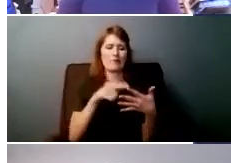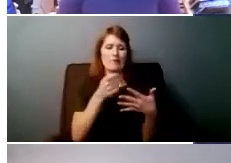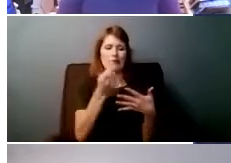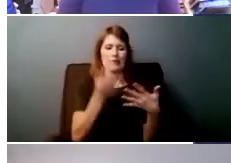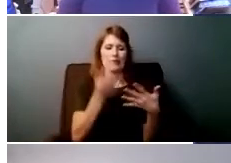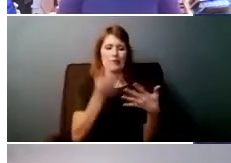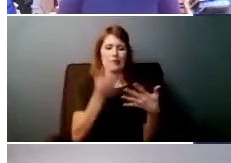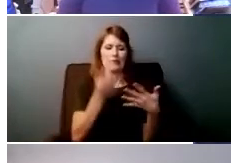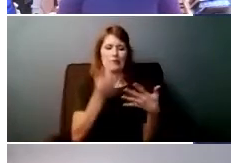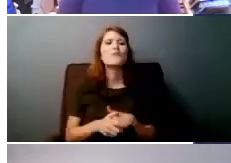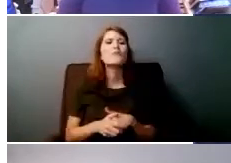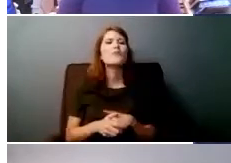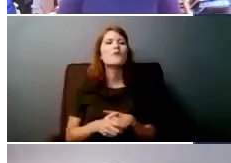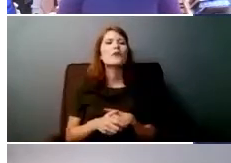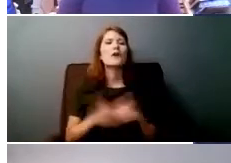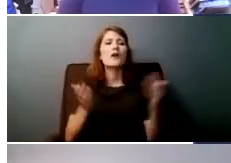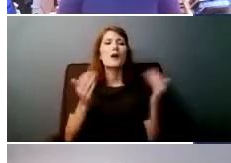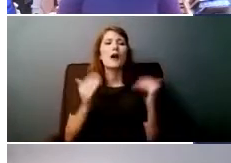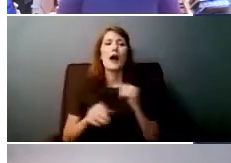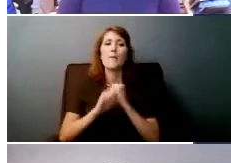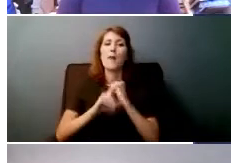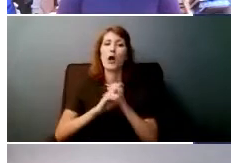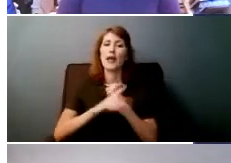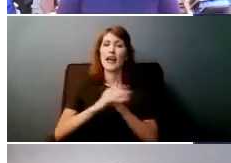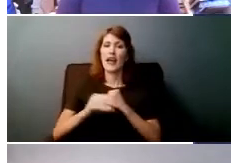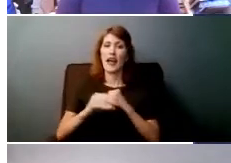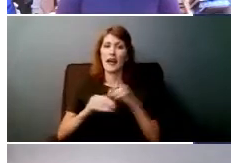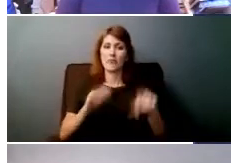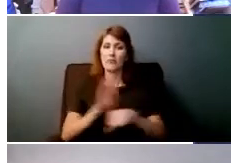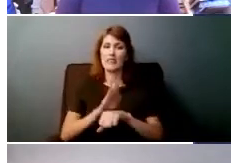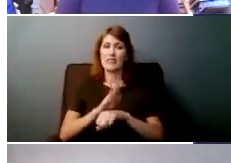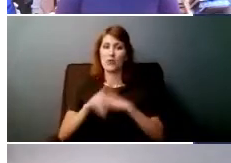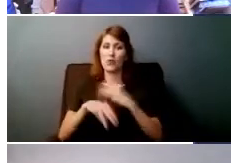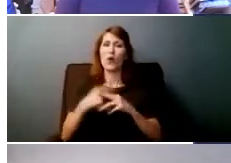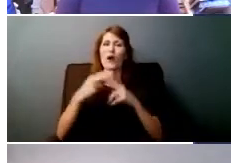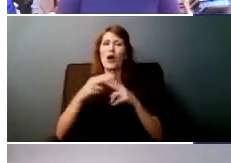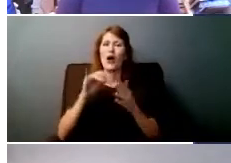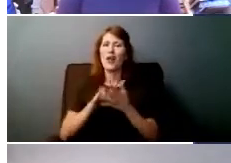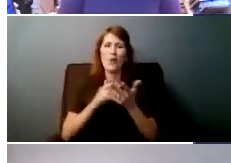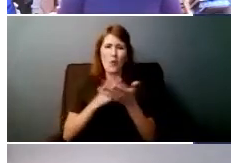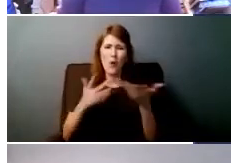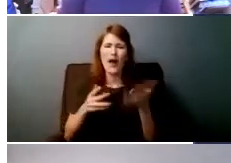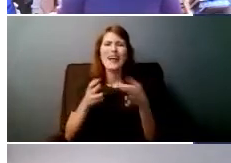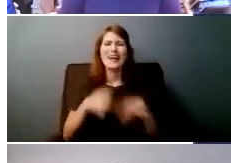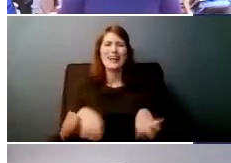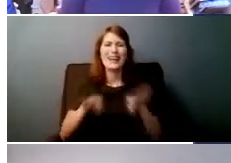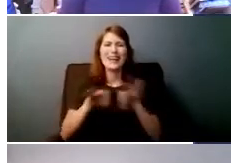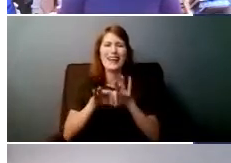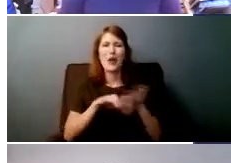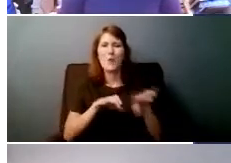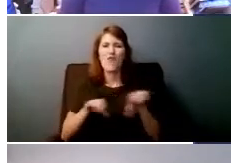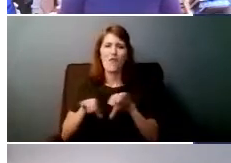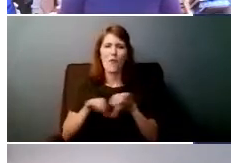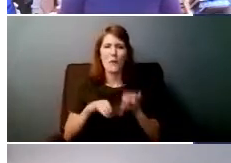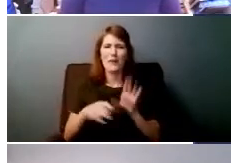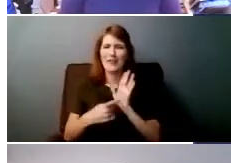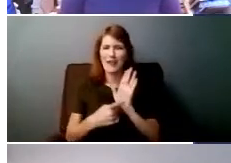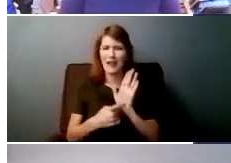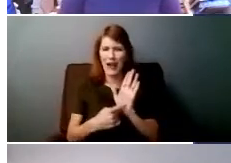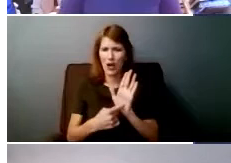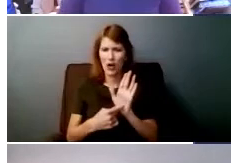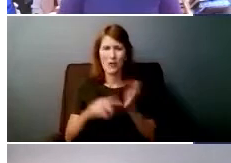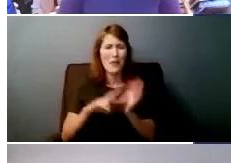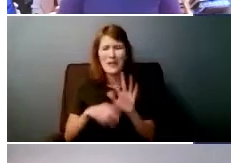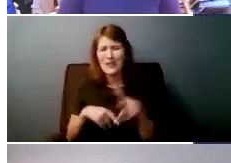Next, in the marketing and corporate world, we call these key performance indicators. But really, what that means is what is success for